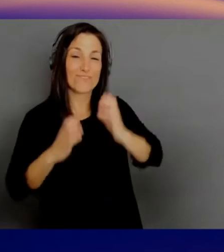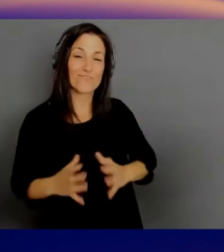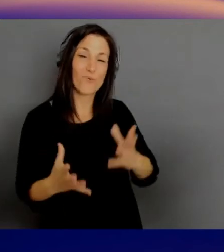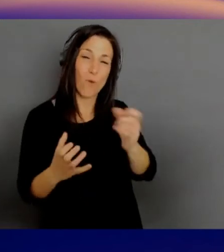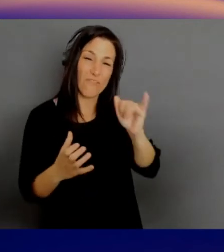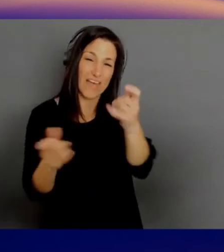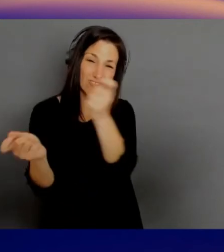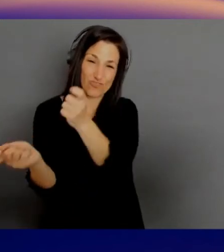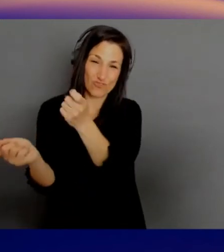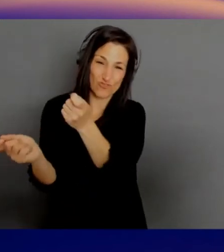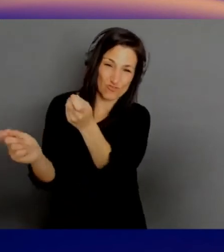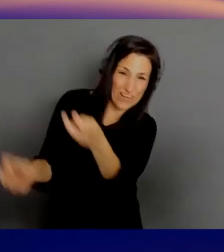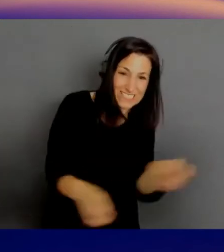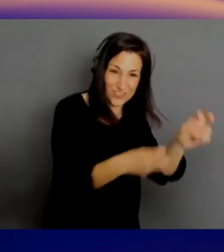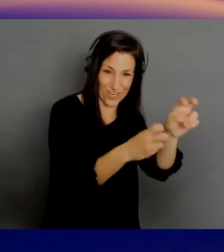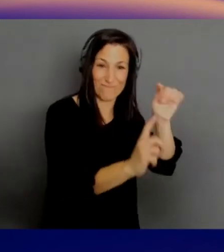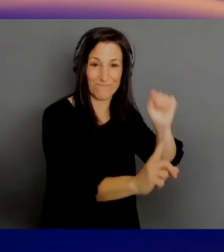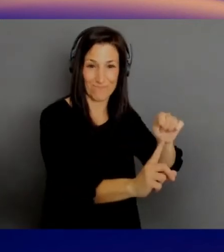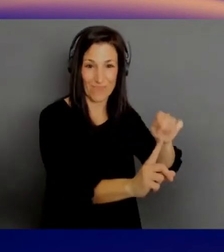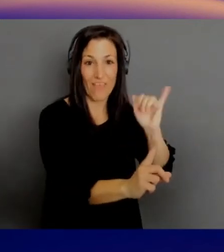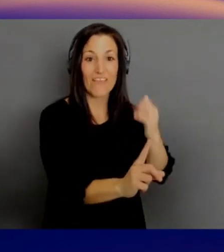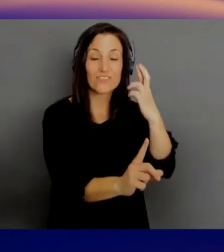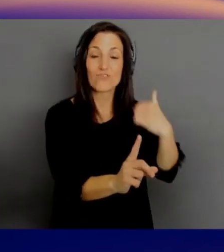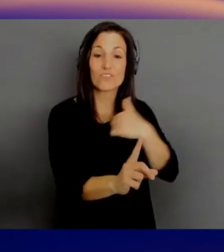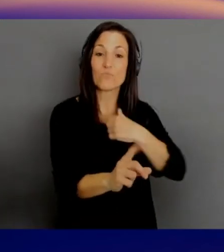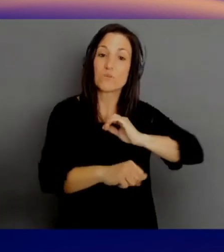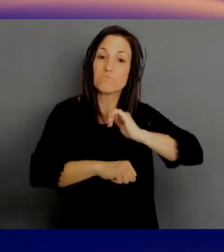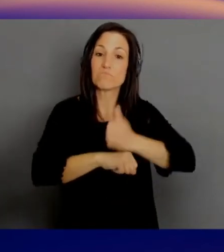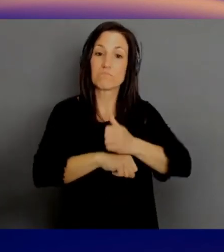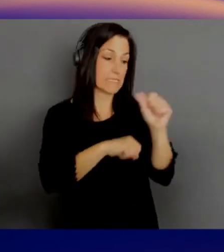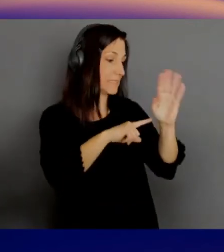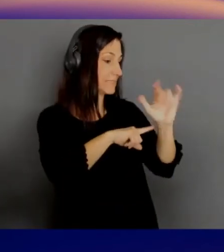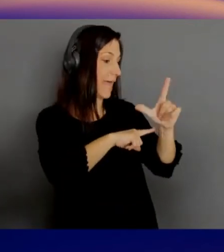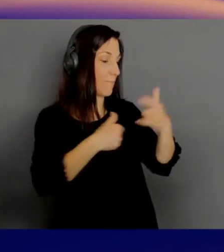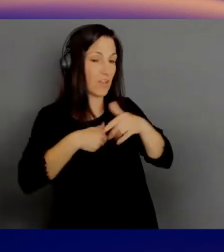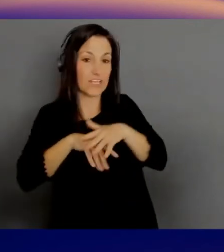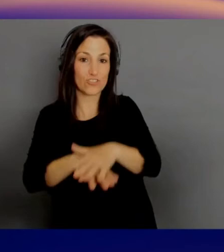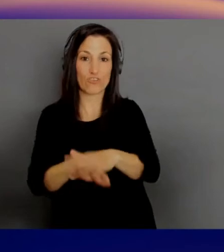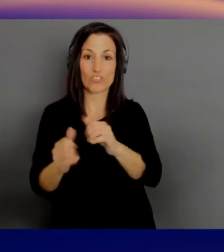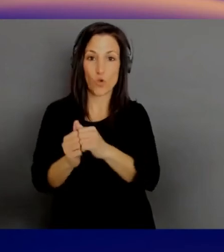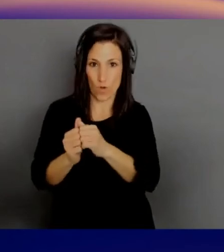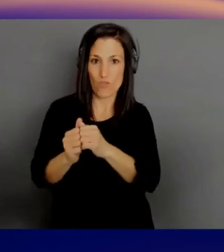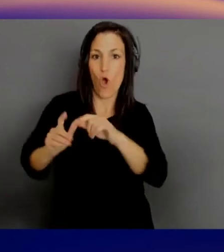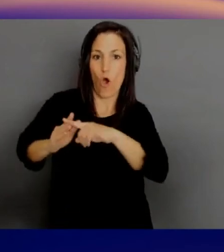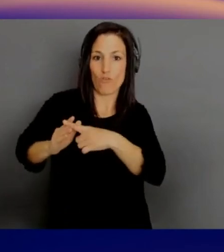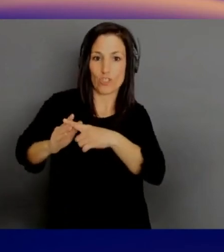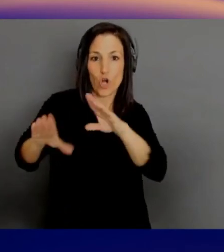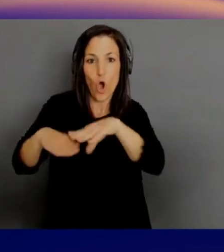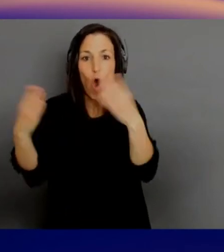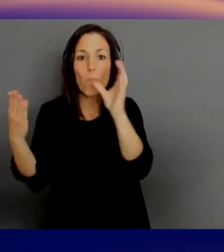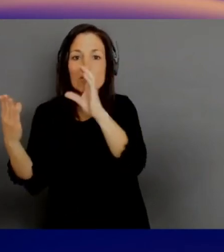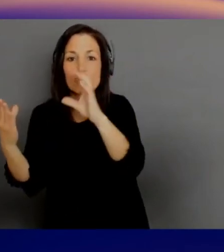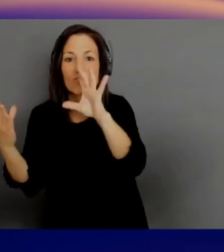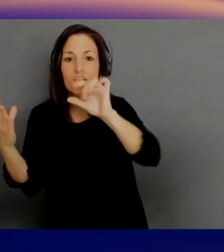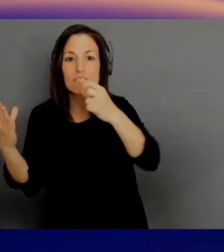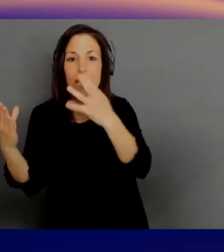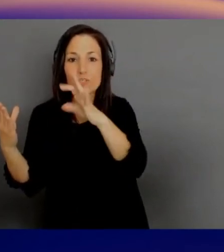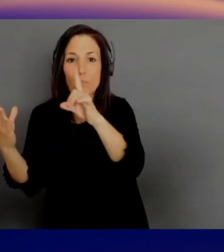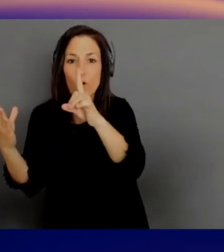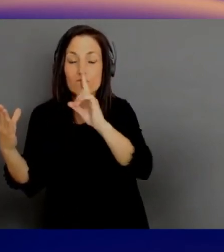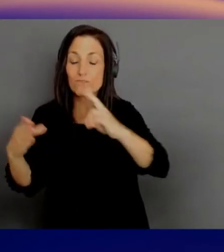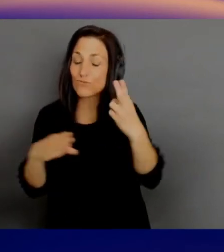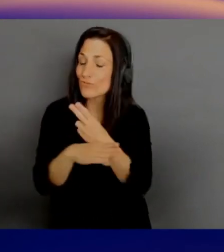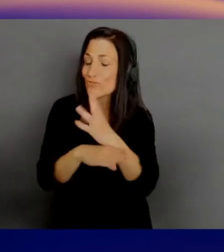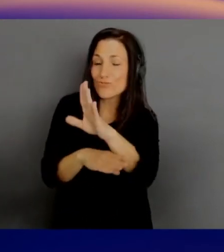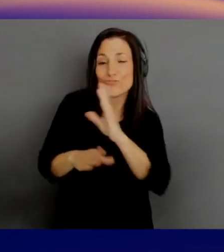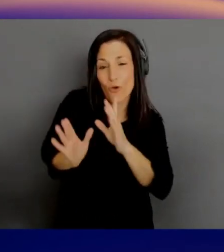is the reason we provided this SAML integration with Amazon OpenSearch dashboard. An existing identity. Okay, cool. Yeah, use existing thing. I mean,